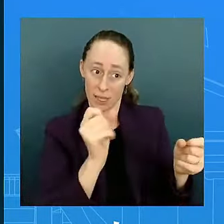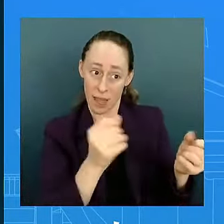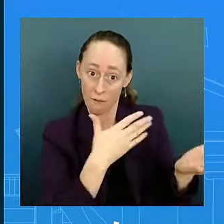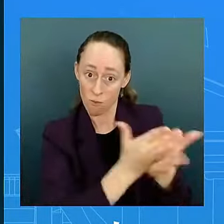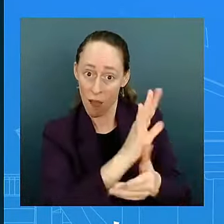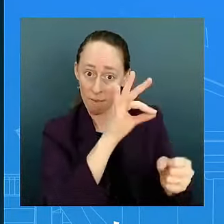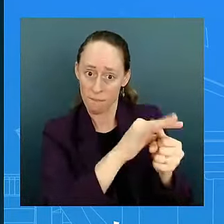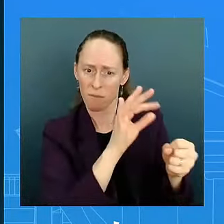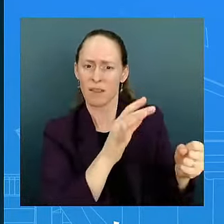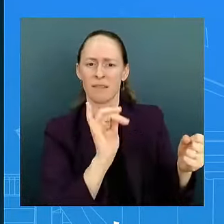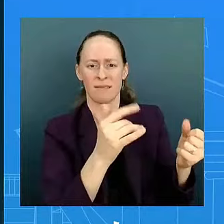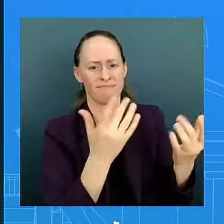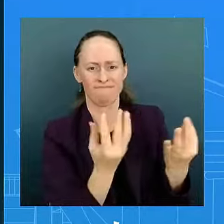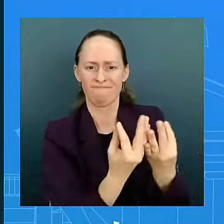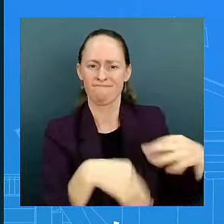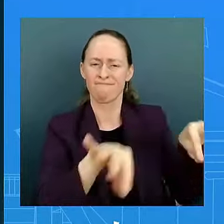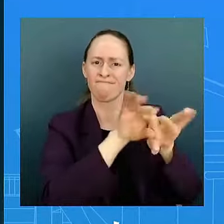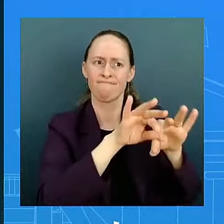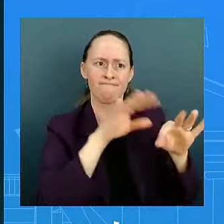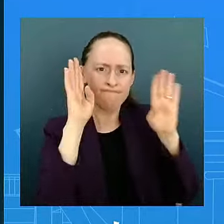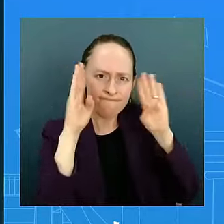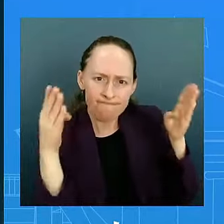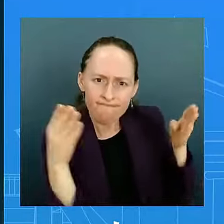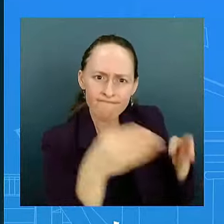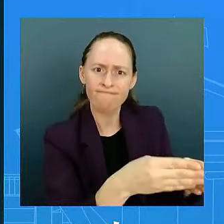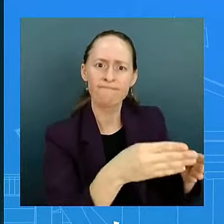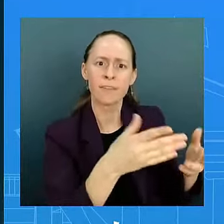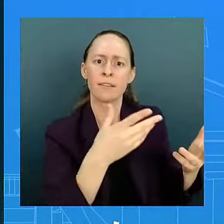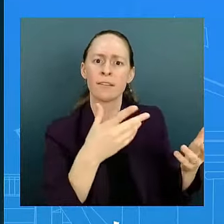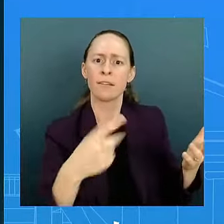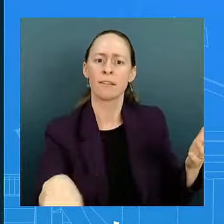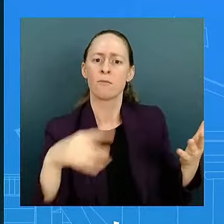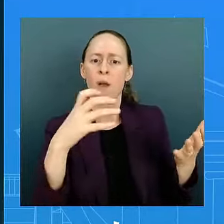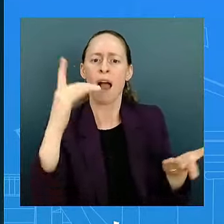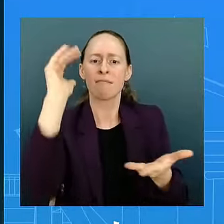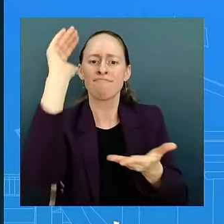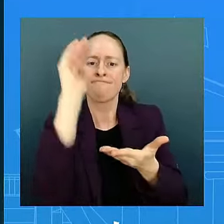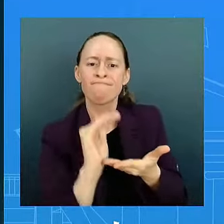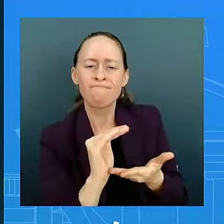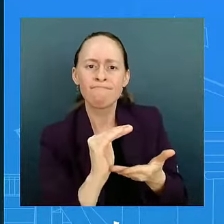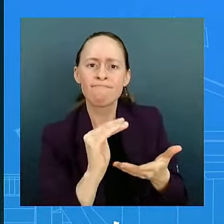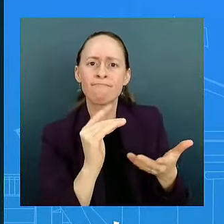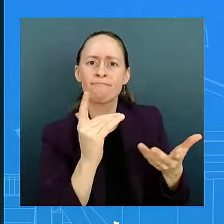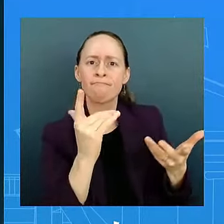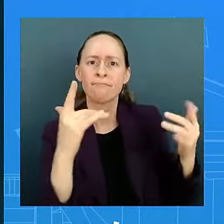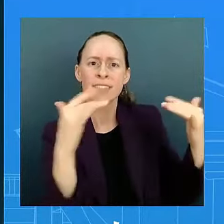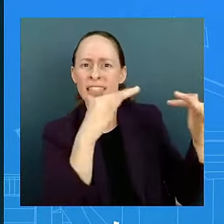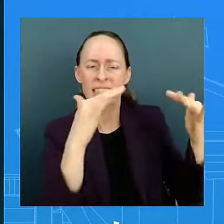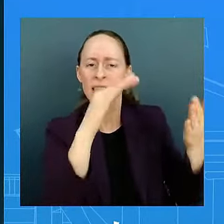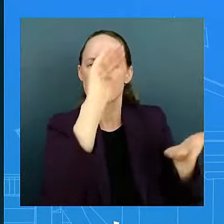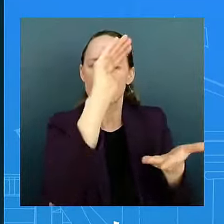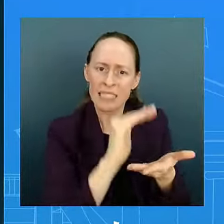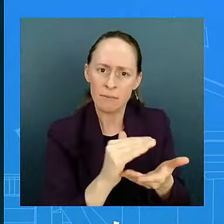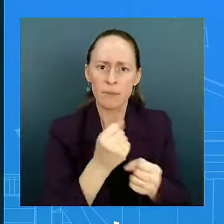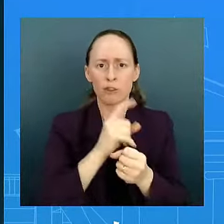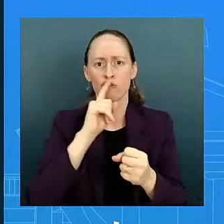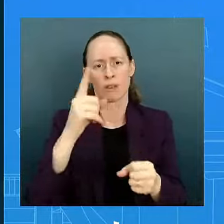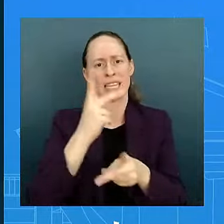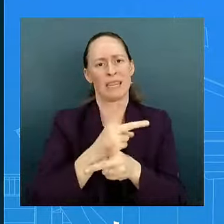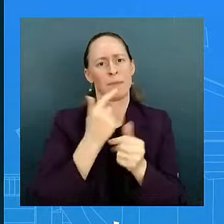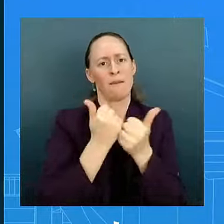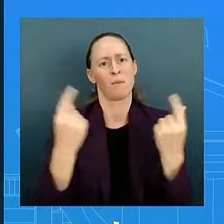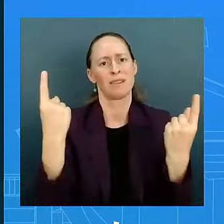done on behalf of our national security, making sure the American people are kept safe, or what needs to